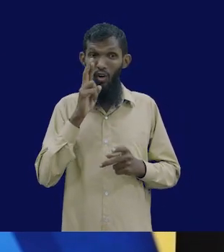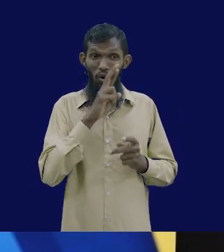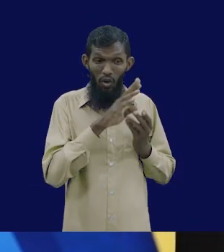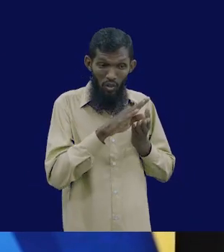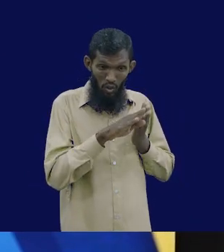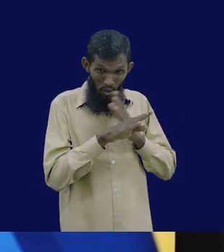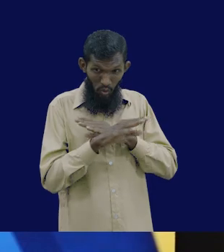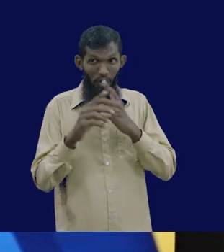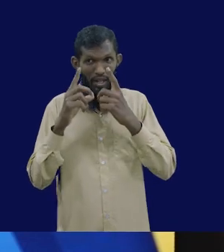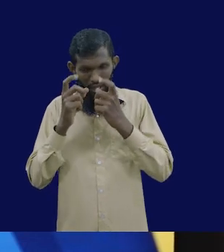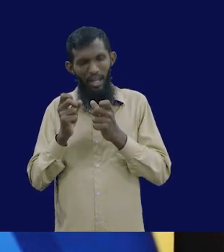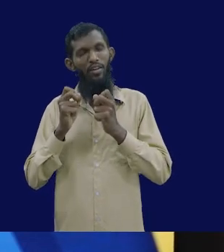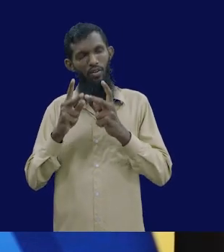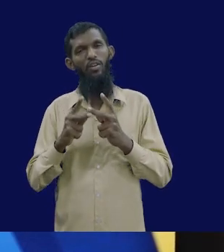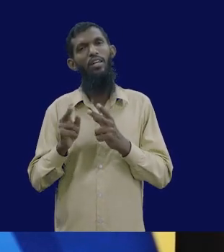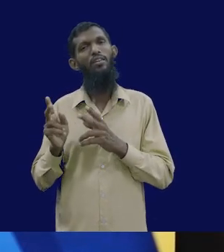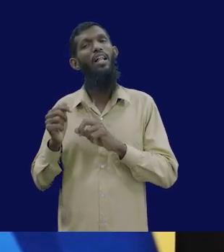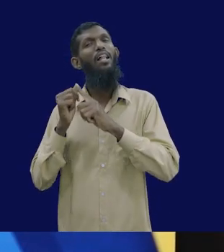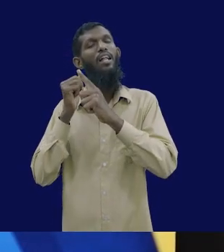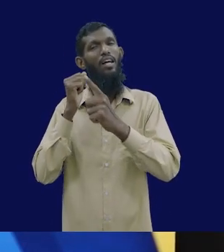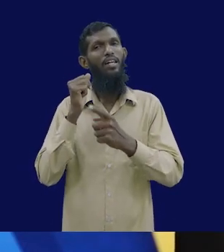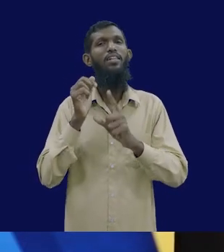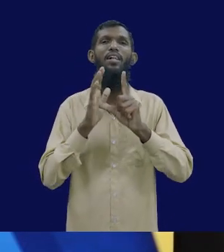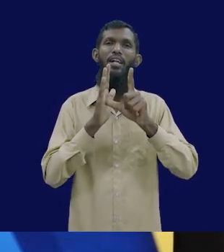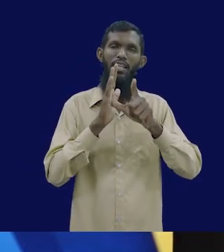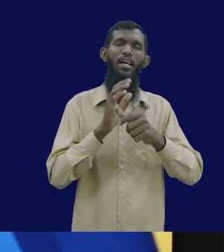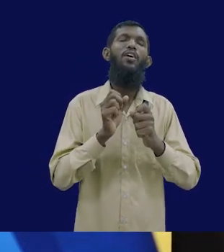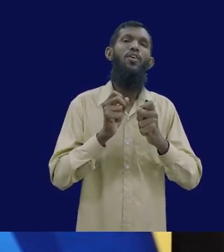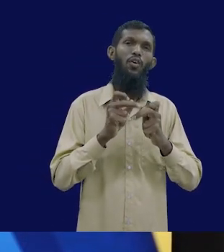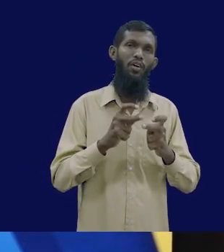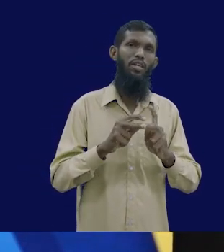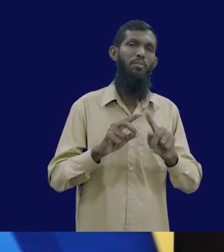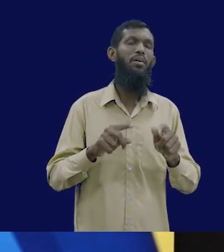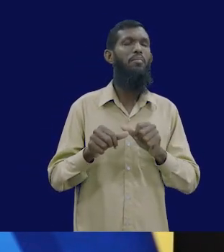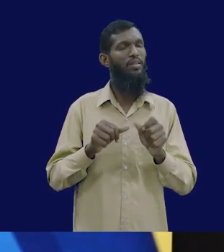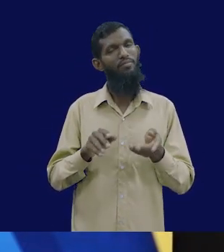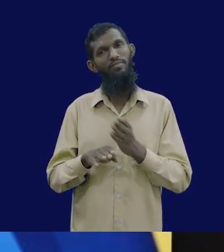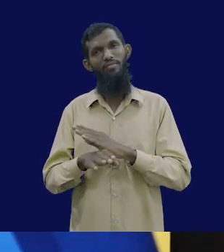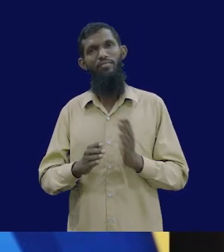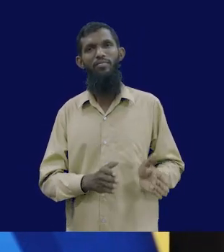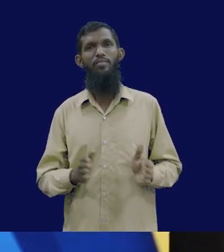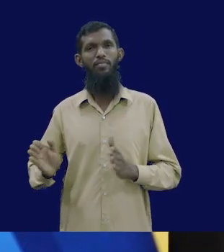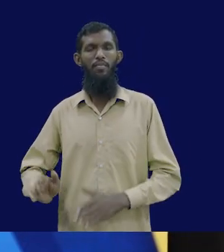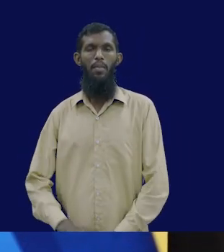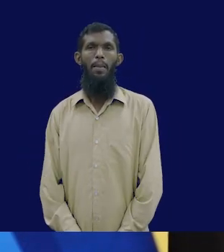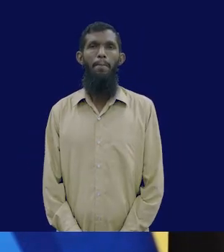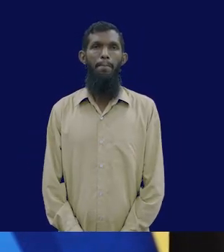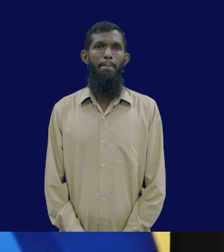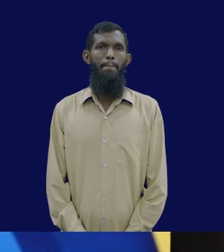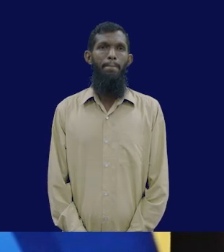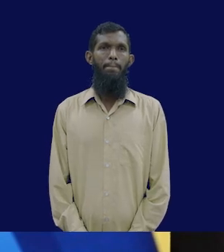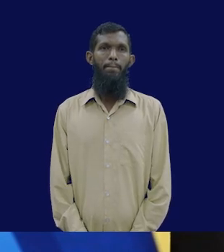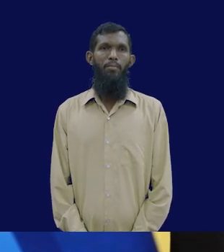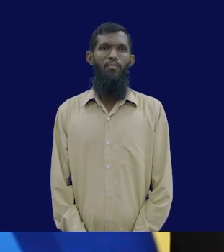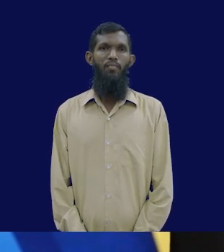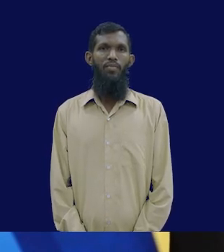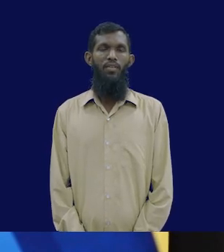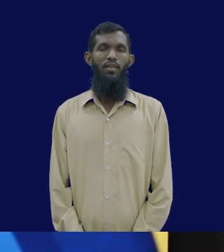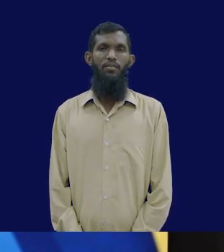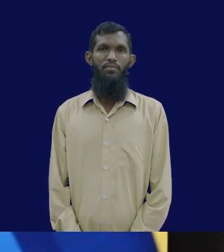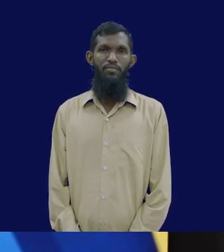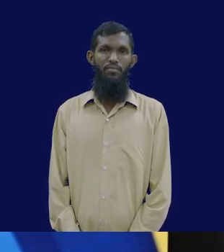finish making up those days that they have missed. Now, brothers and sisters, we must realize that